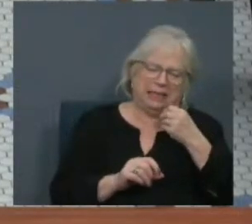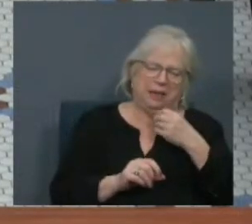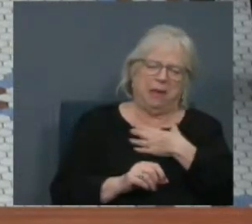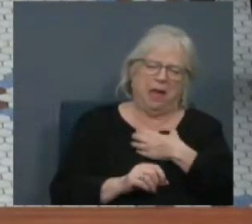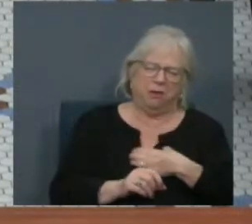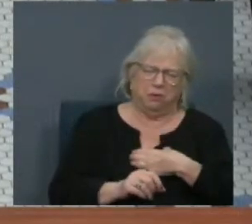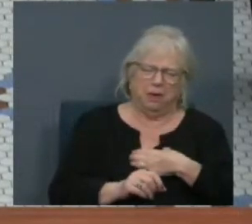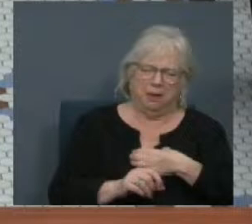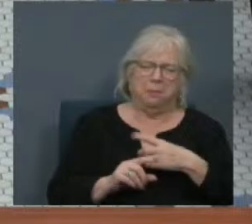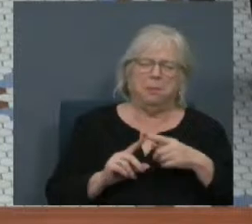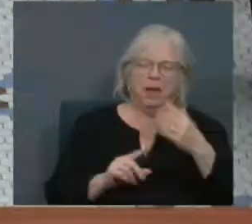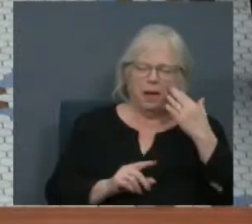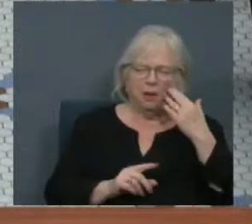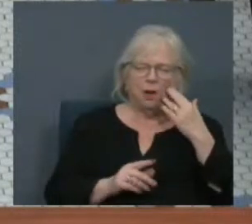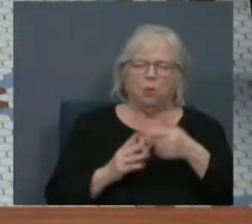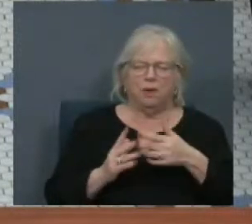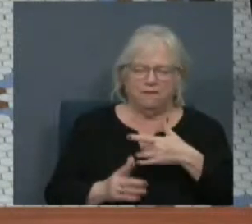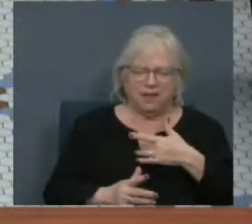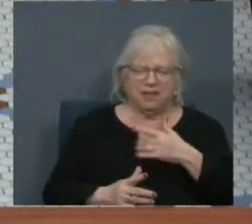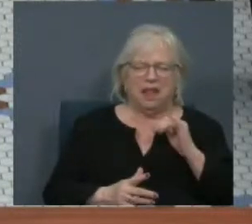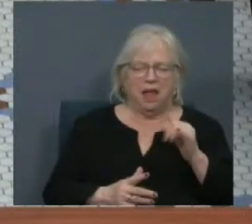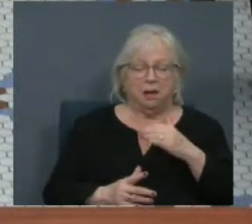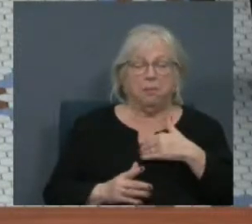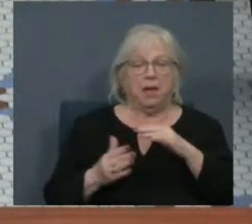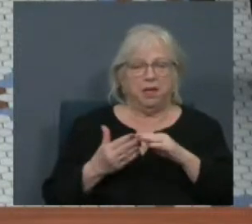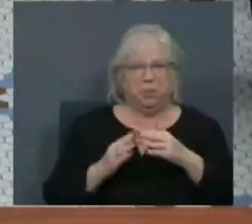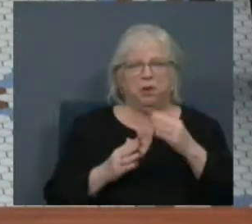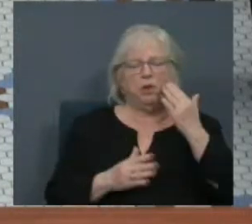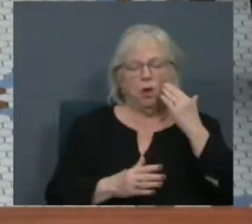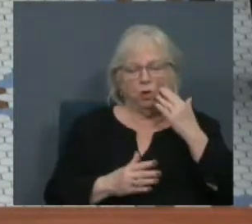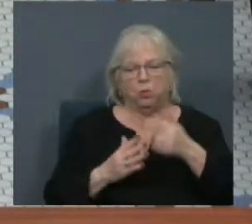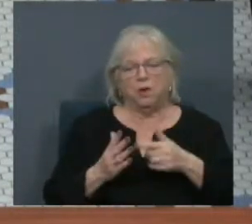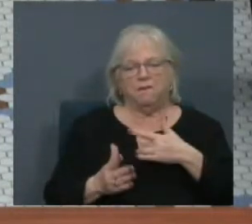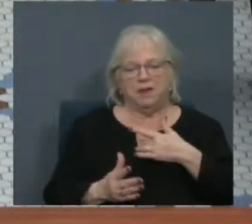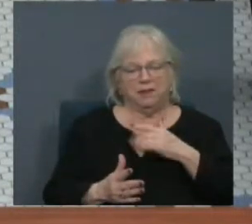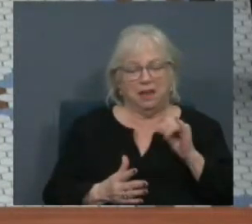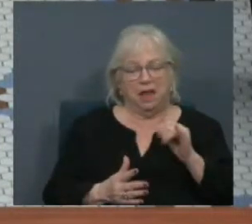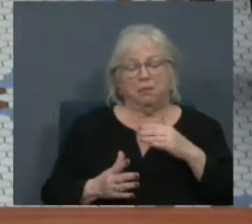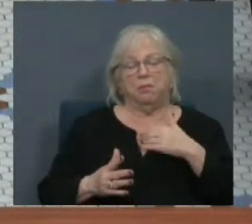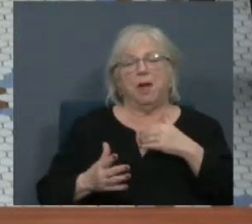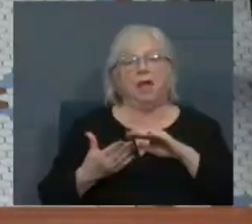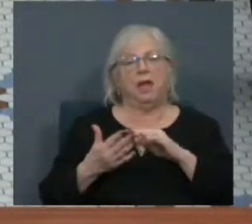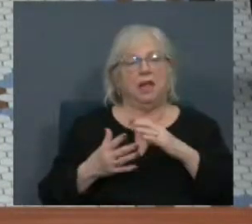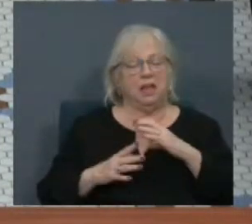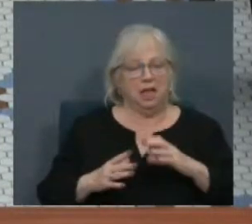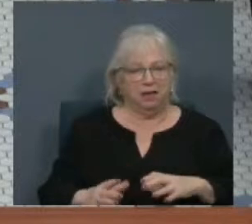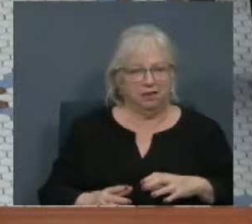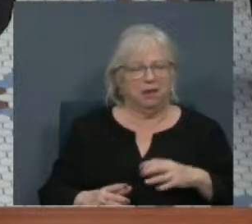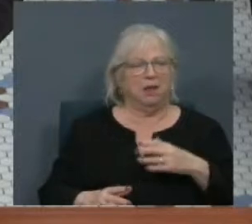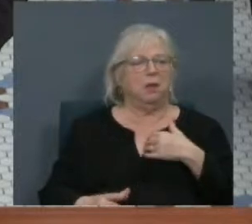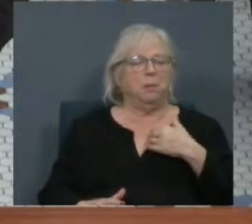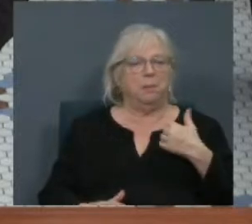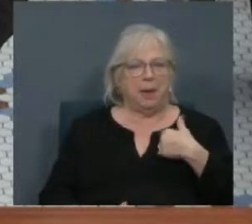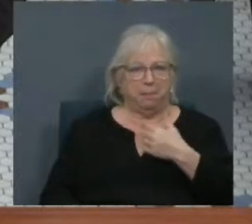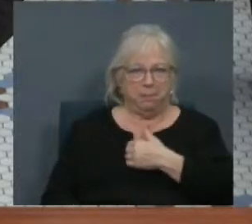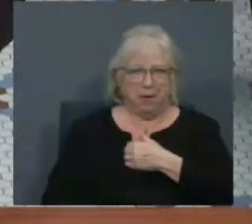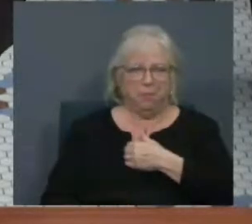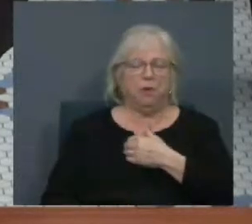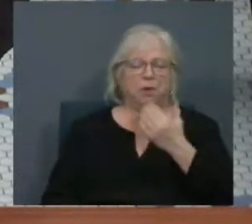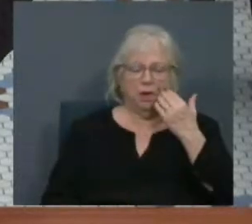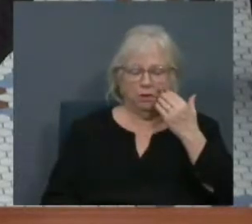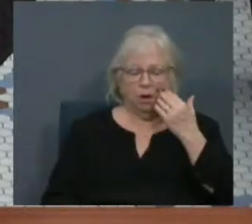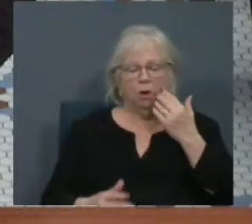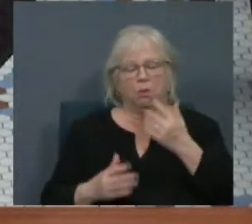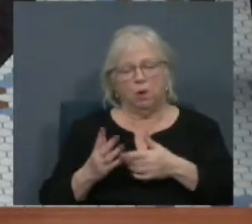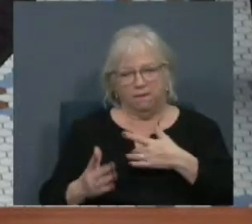that's like. My community knows what that's like. My clients, my members, they know